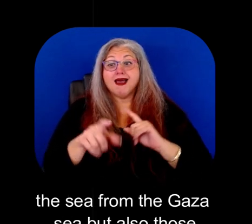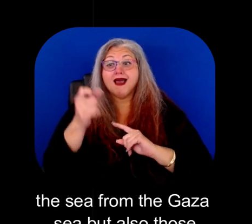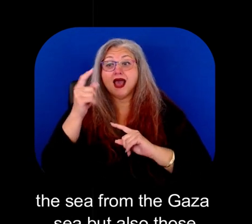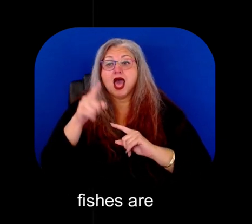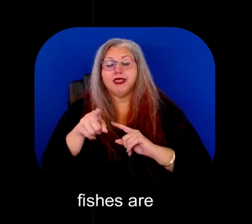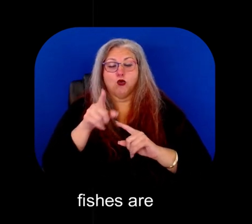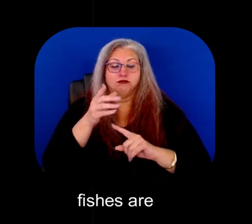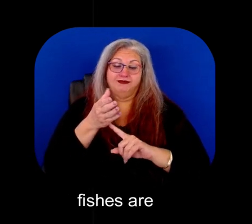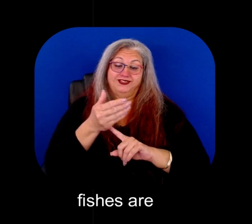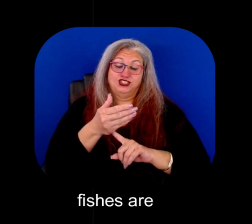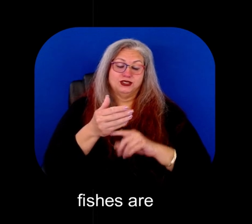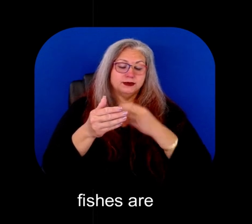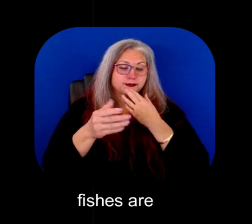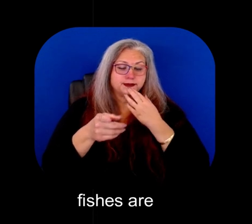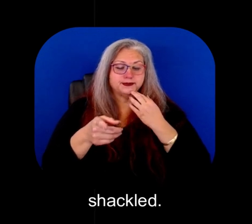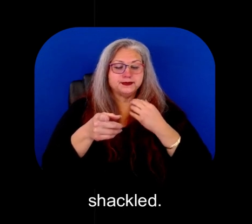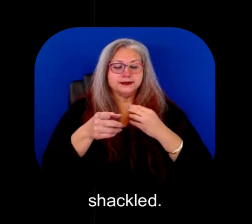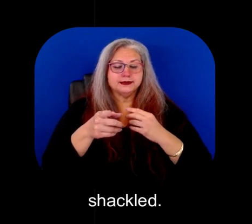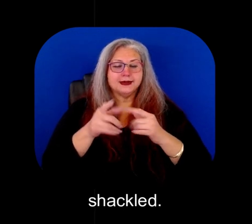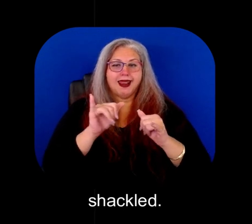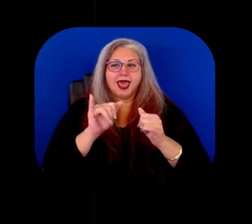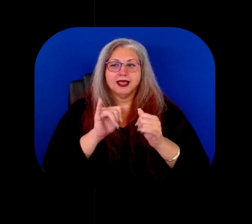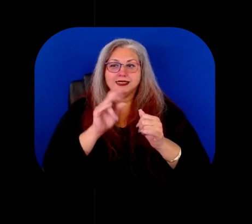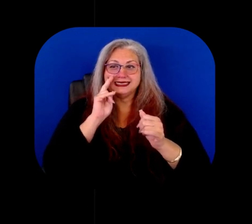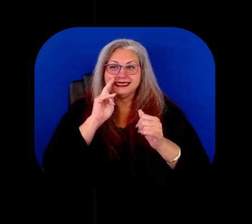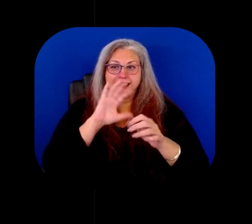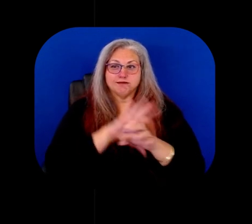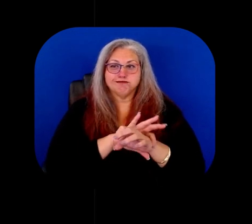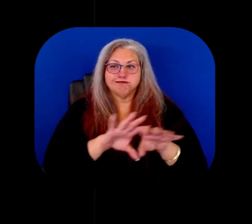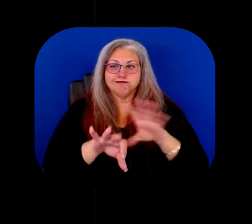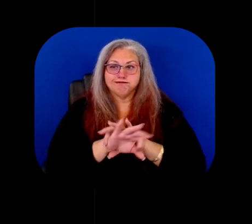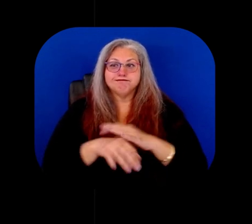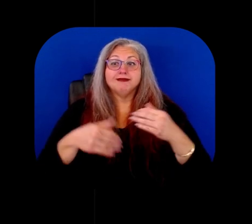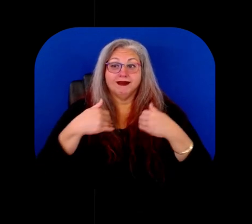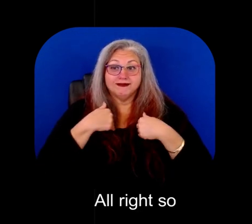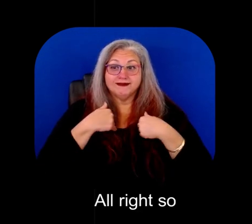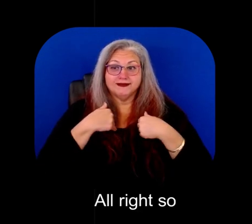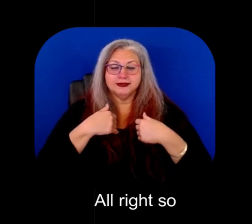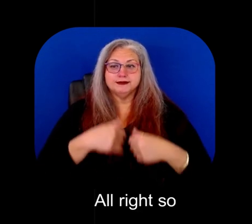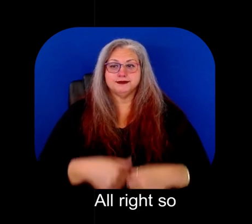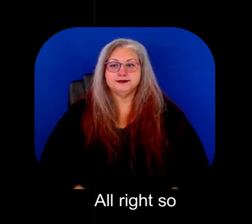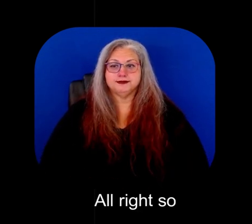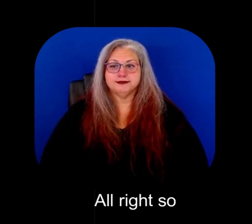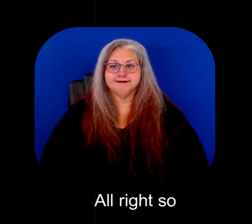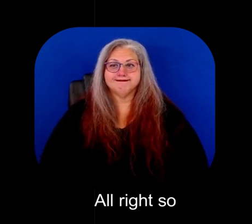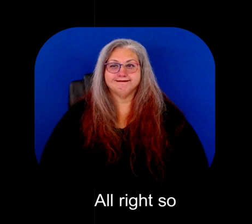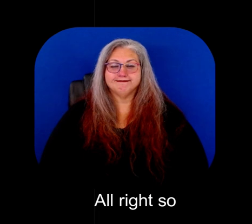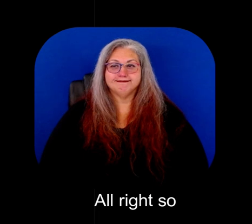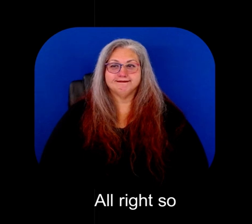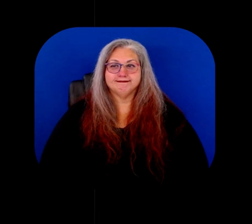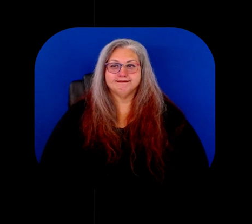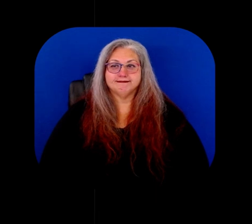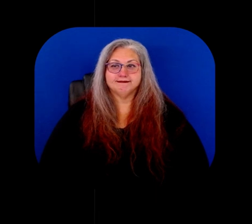also those fishes are shackled. Yes. They're trapped, all right?